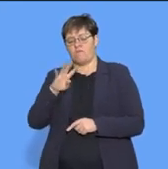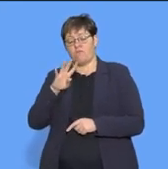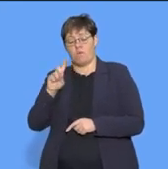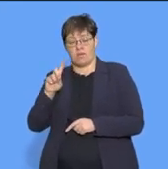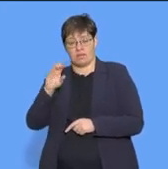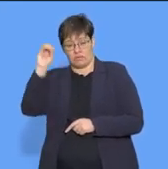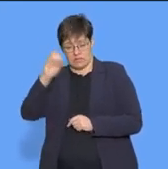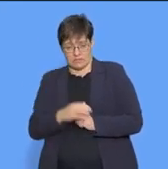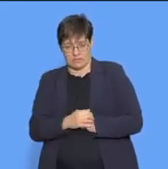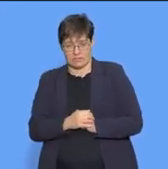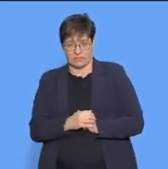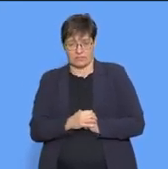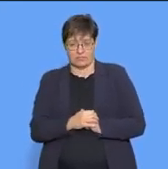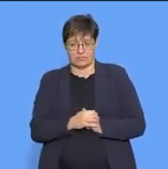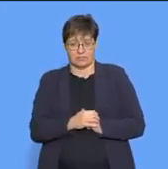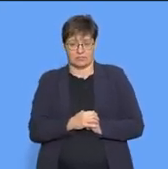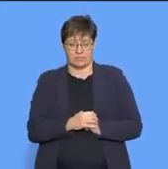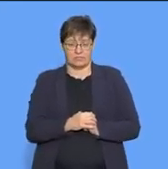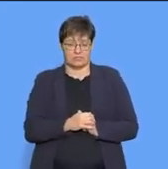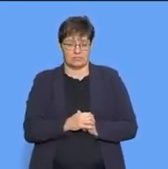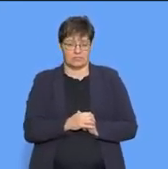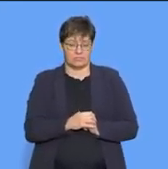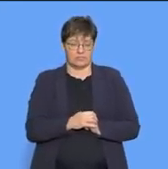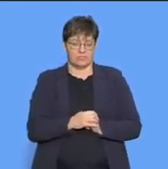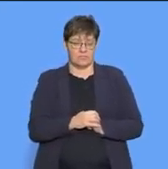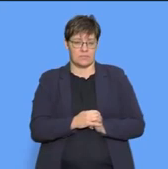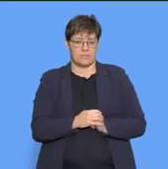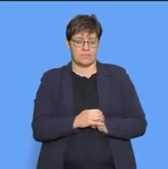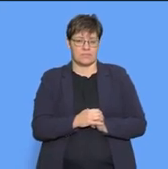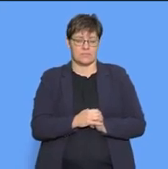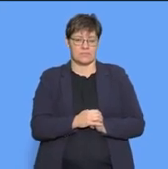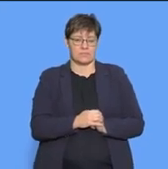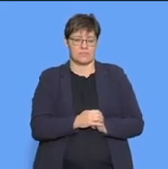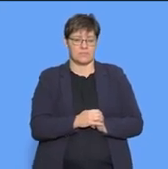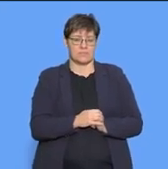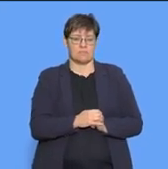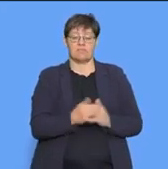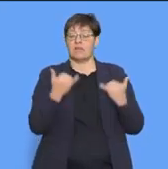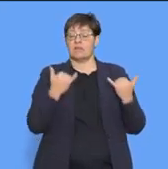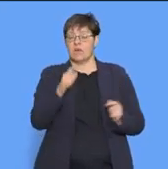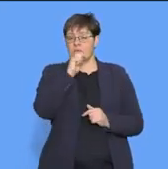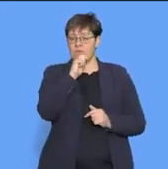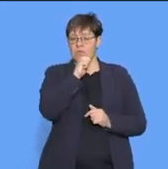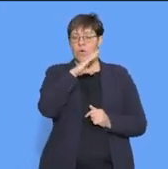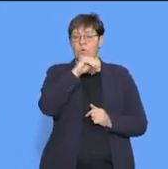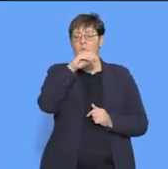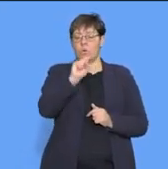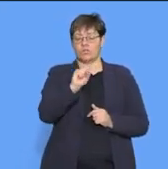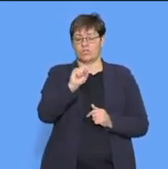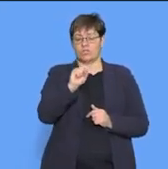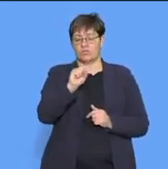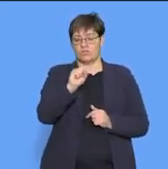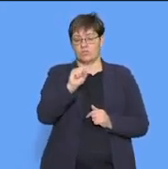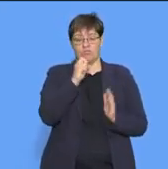41,41 degrees. Okay, so both these angles are going to equal to 41,41 degrees. Okay, we're now going to use the